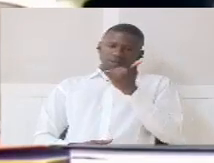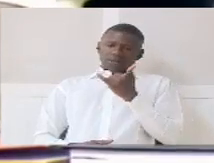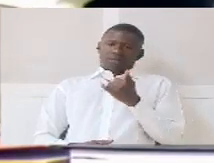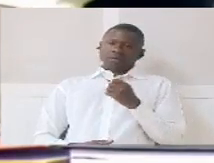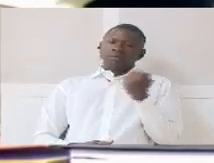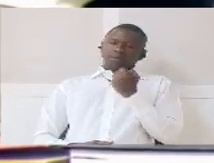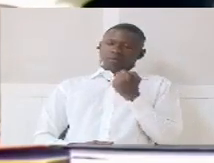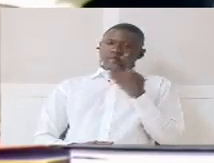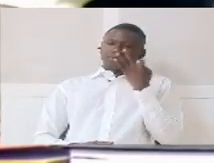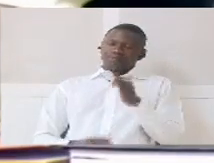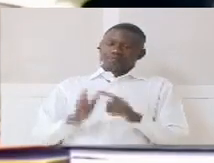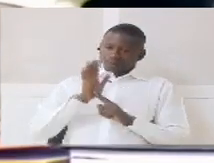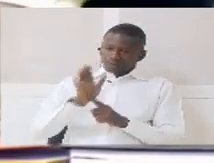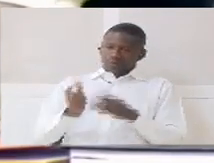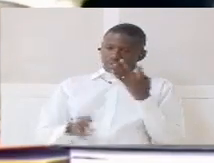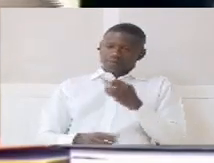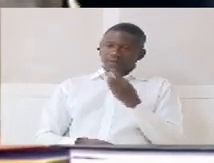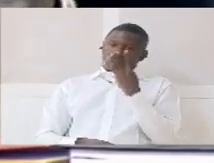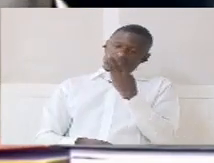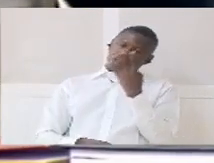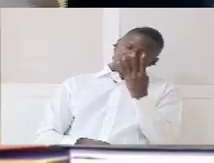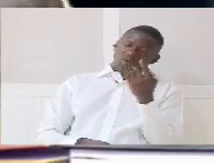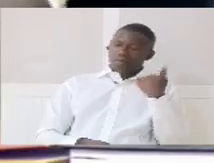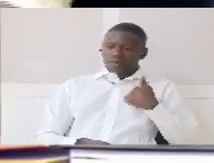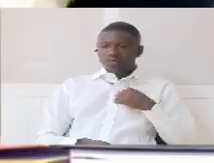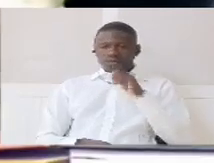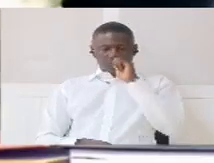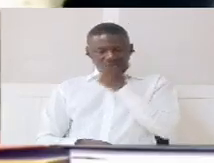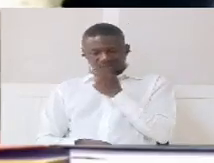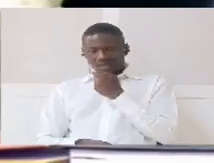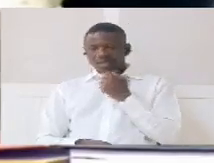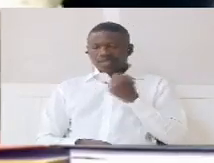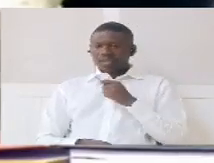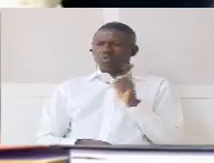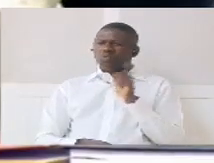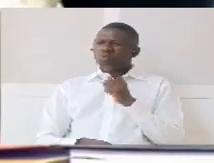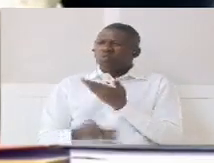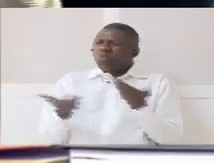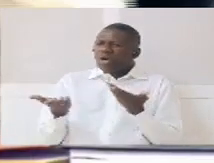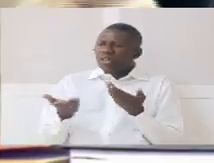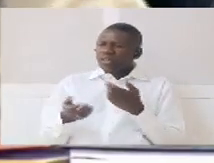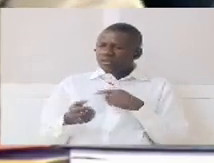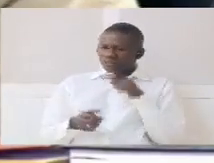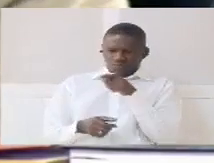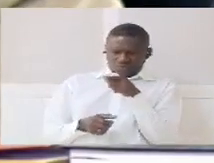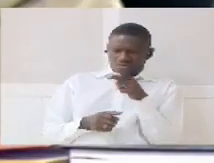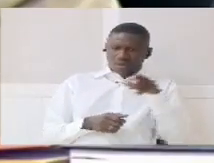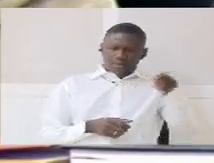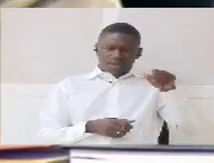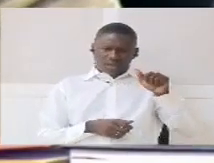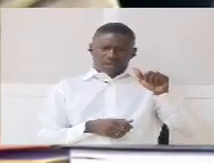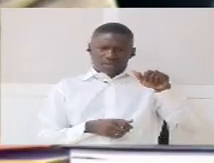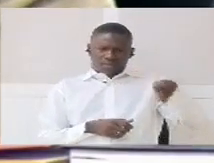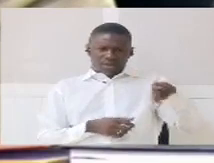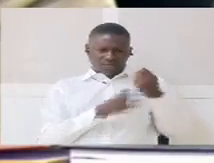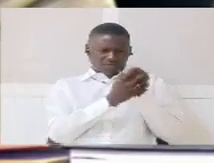or four people died and they say this is the cause, so imo will stop. And you have not stopped it. So, Jamal responsible to say? Who